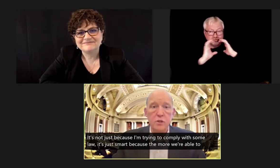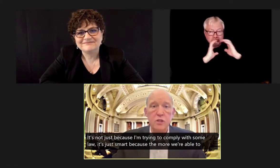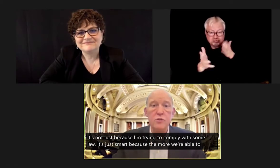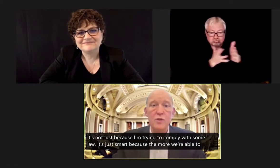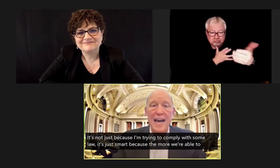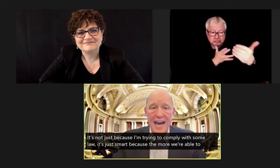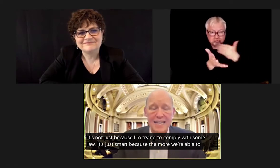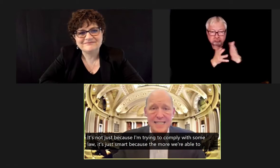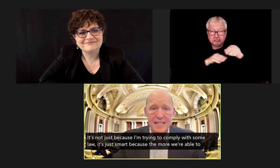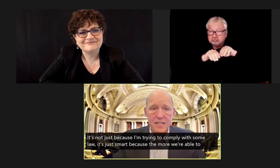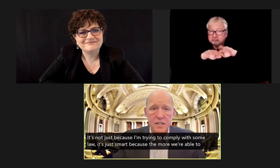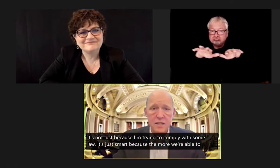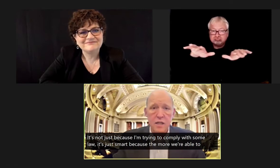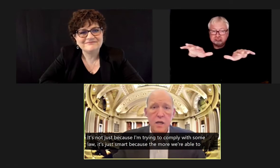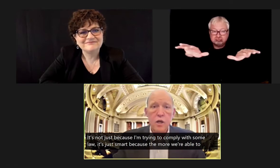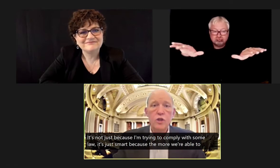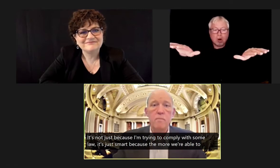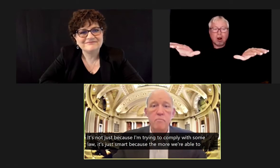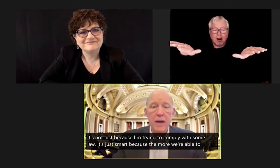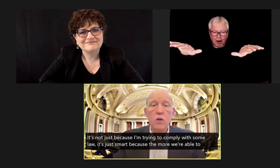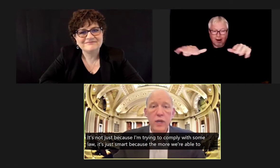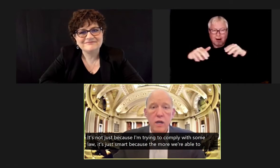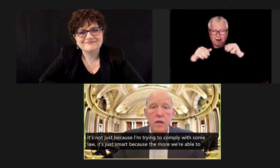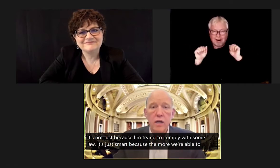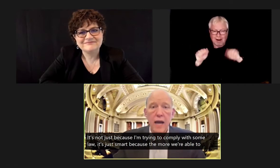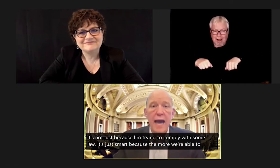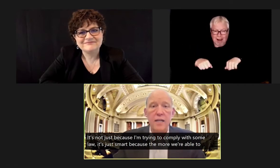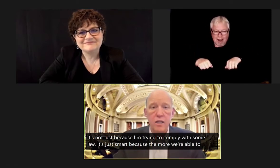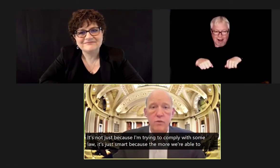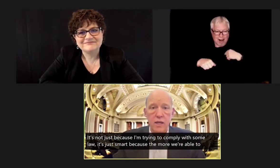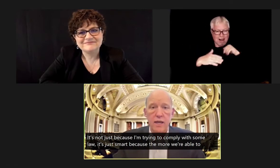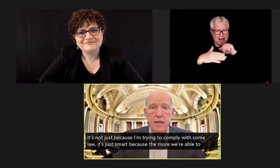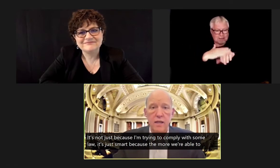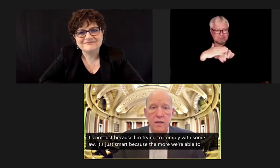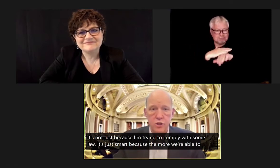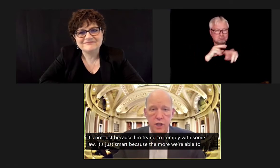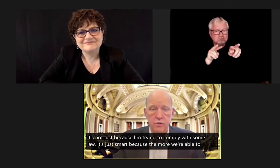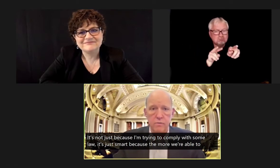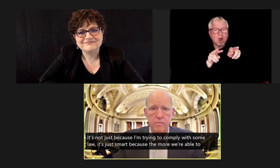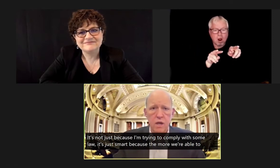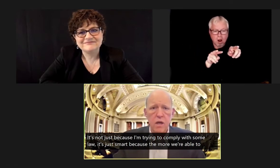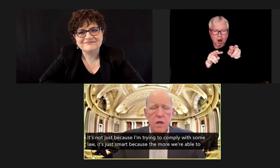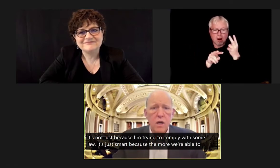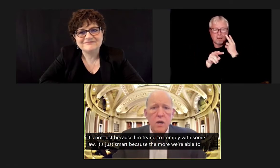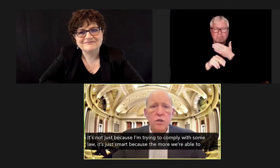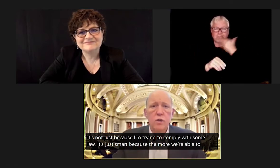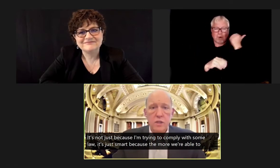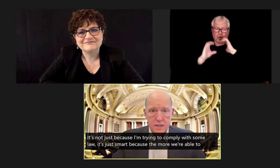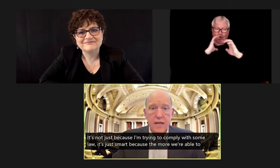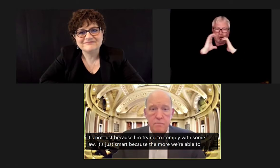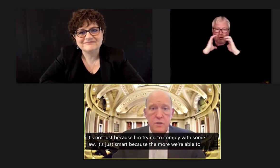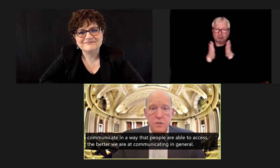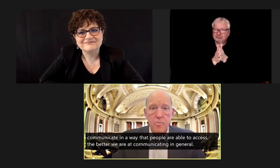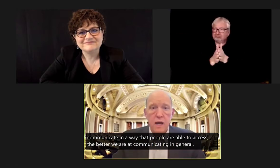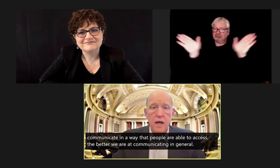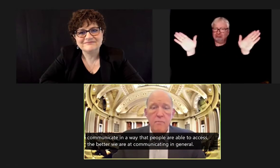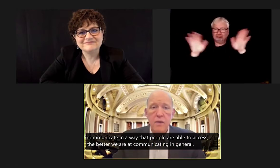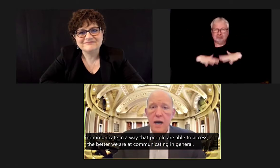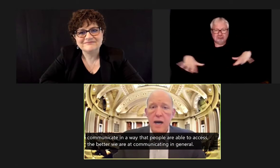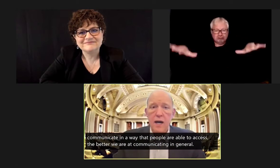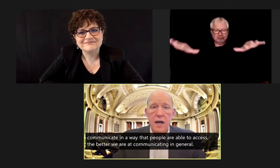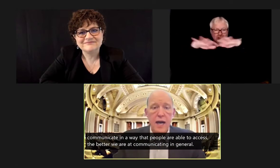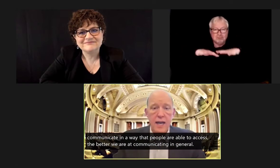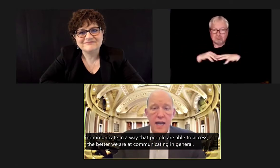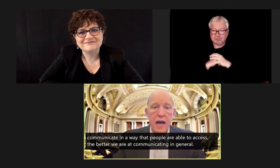are able to access, the better we are at communicating in general. So tips,